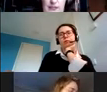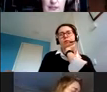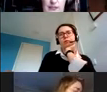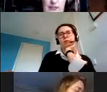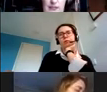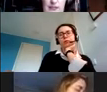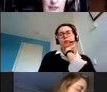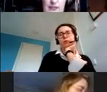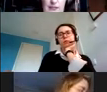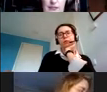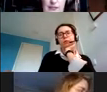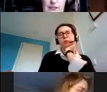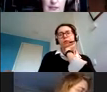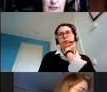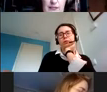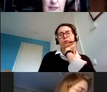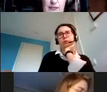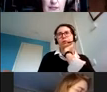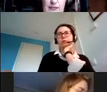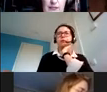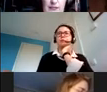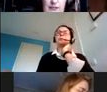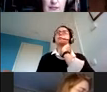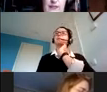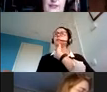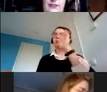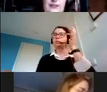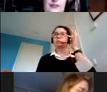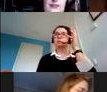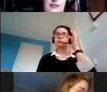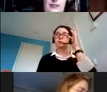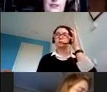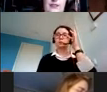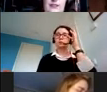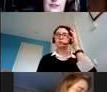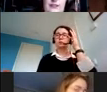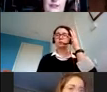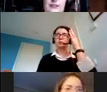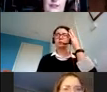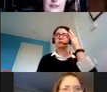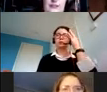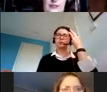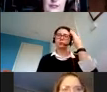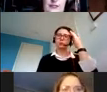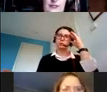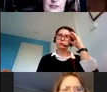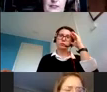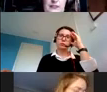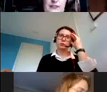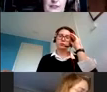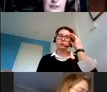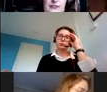take measures for preventing violation of human rights by private actors, but also a